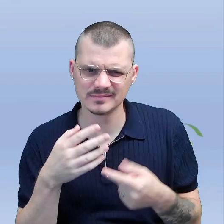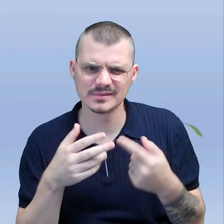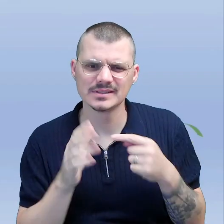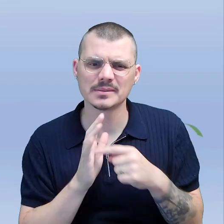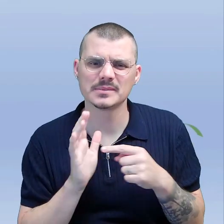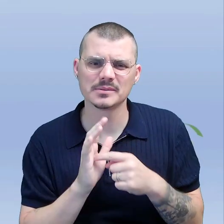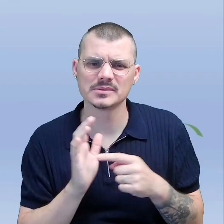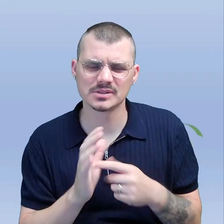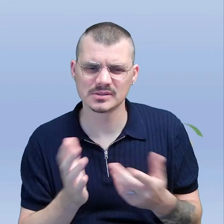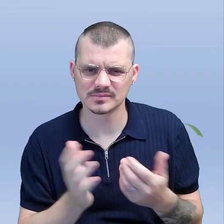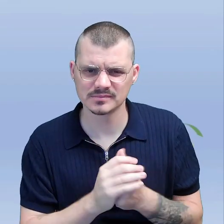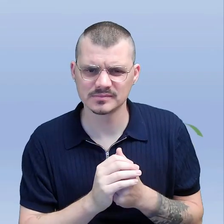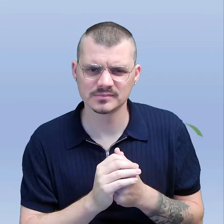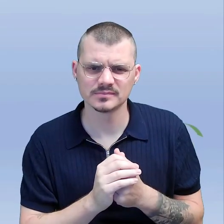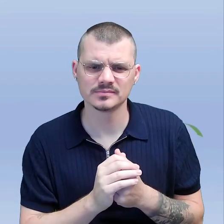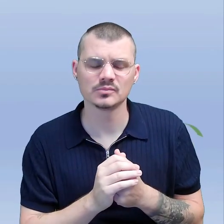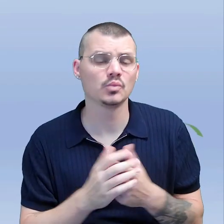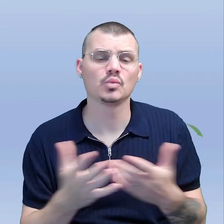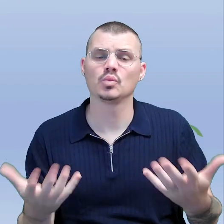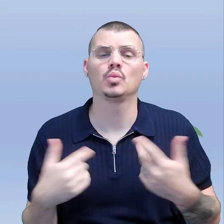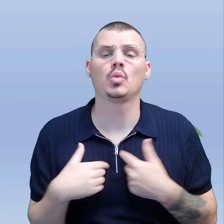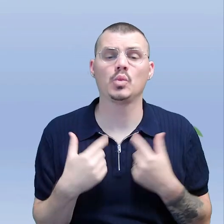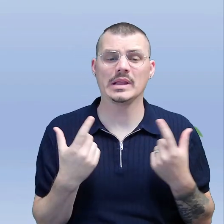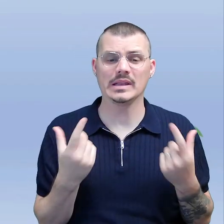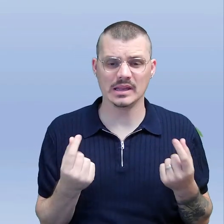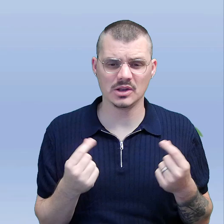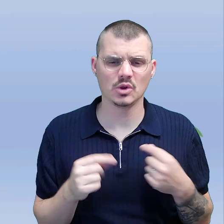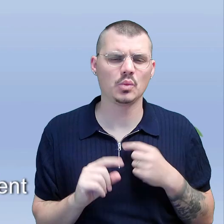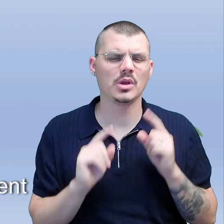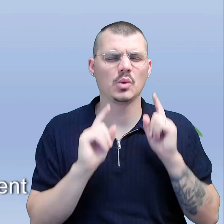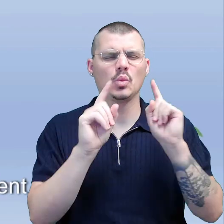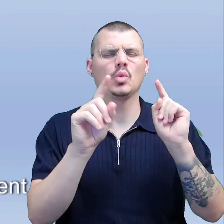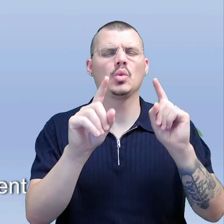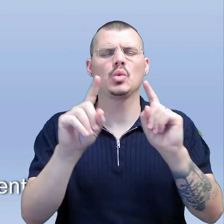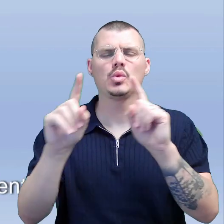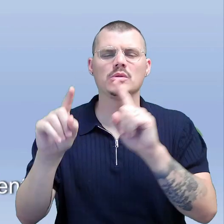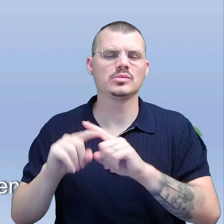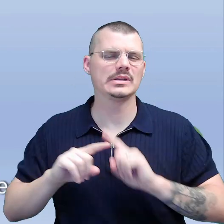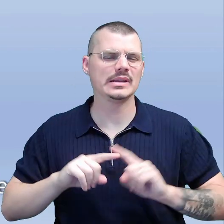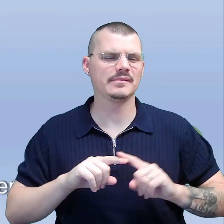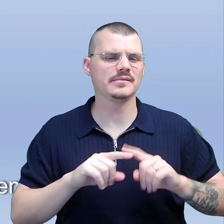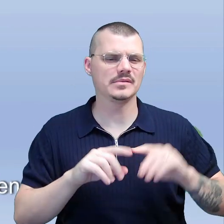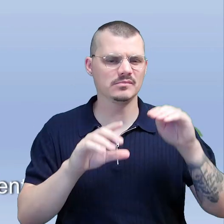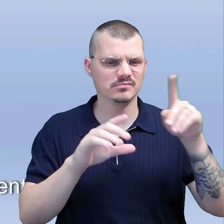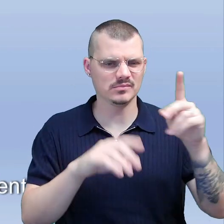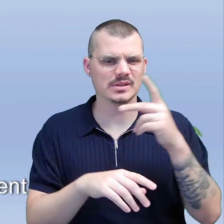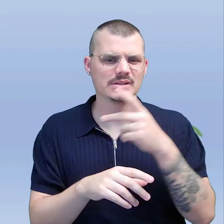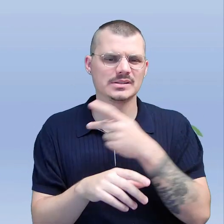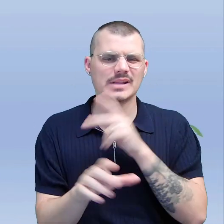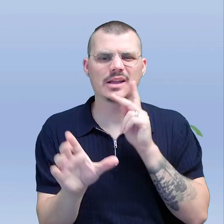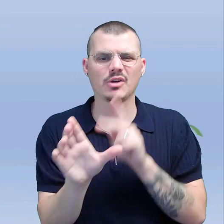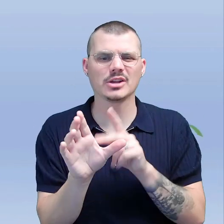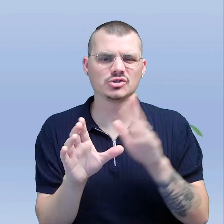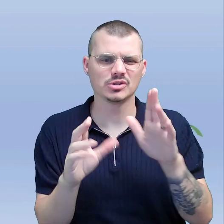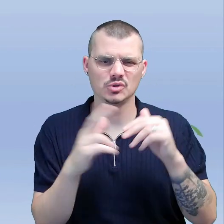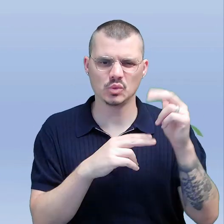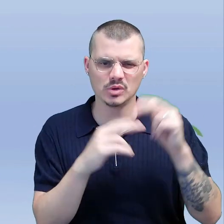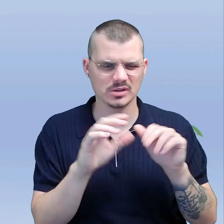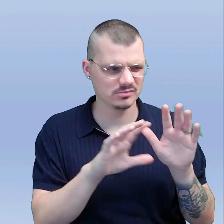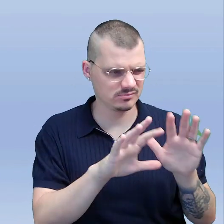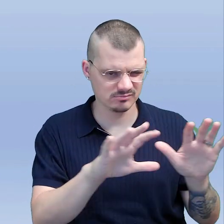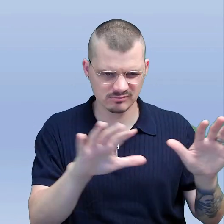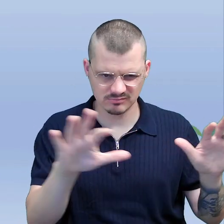these symptoms, right? Well, what we did was we went to a whole bunch of inpatient psychiatric